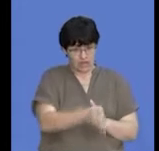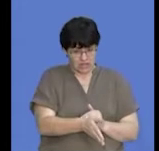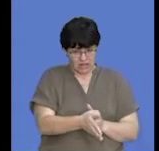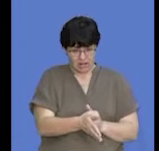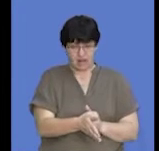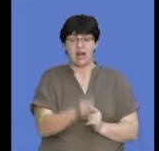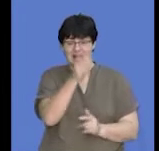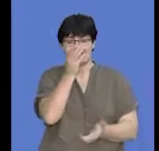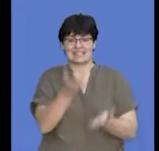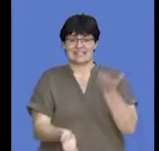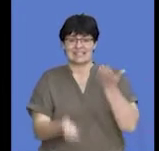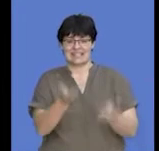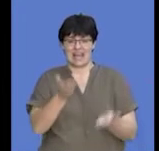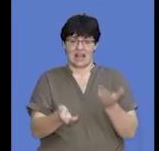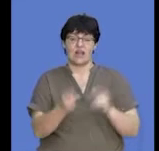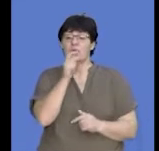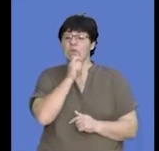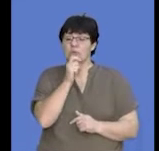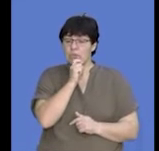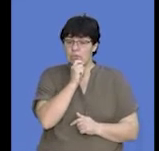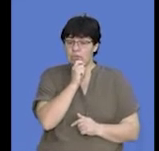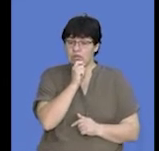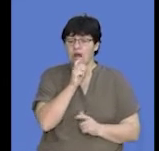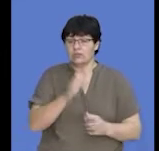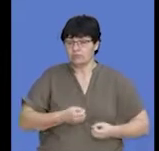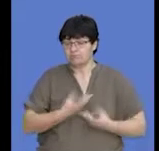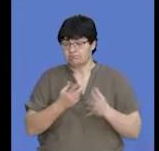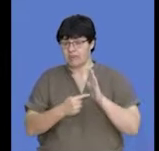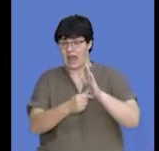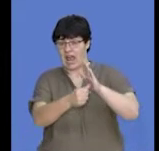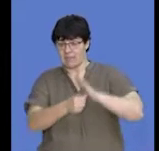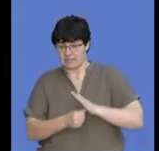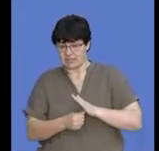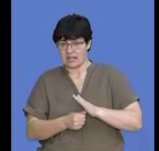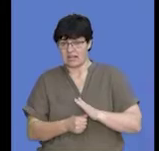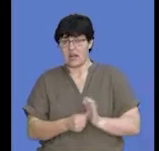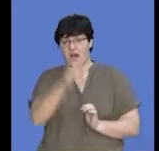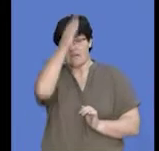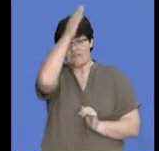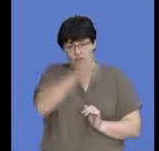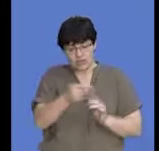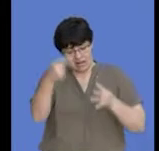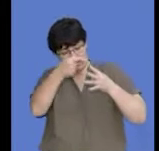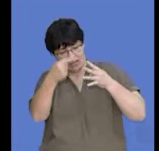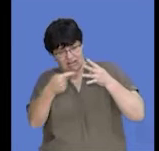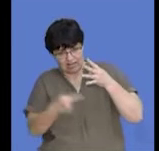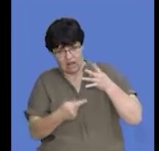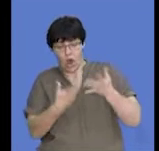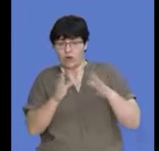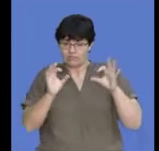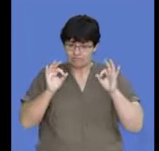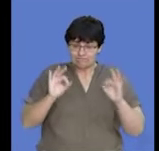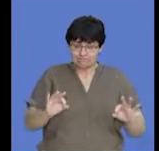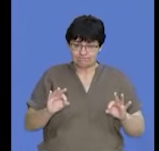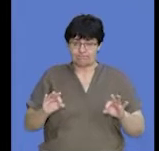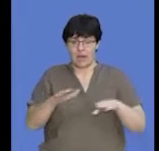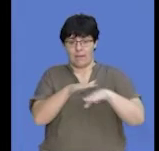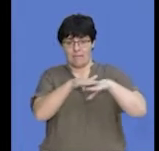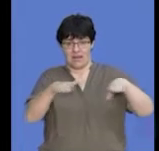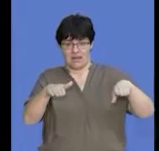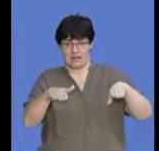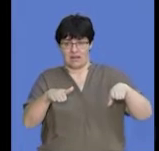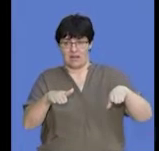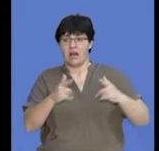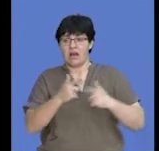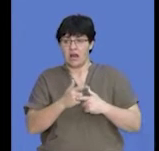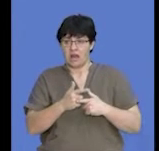is a scale that is used to emphasize the vertical features on an axial plane